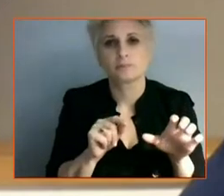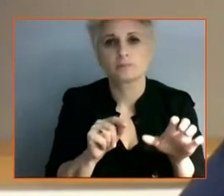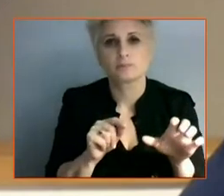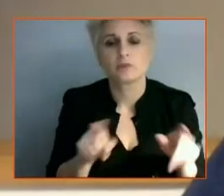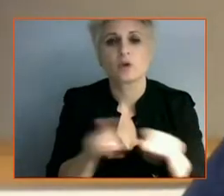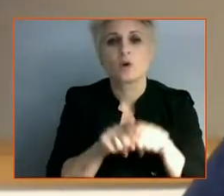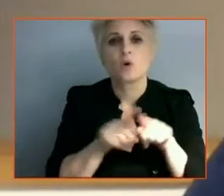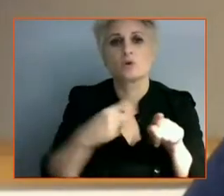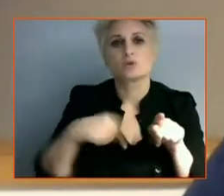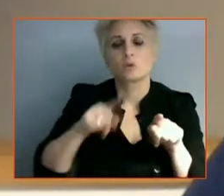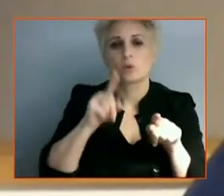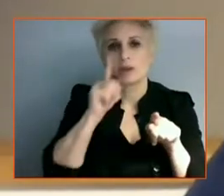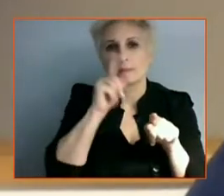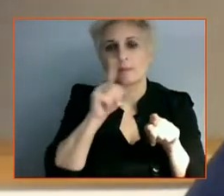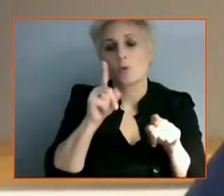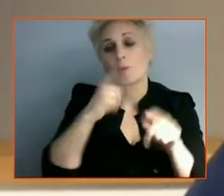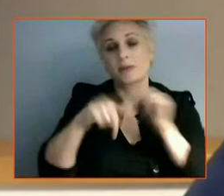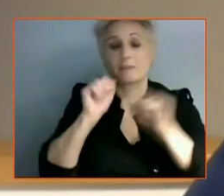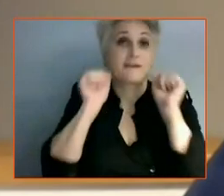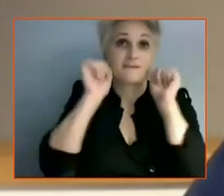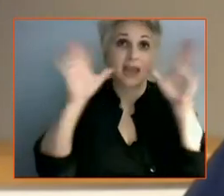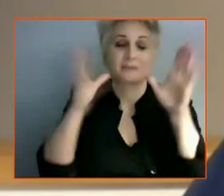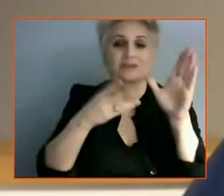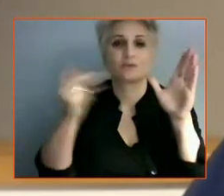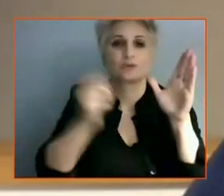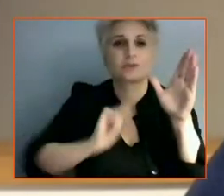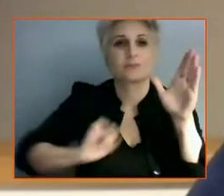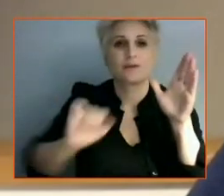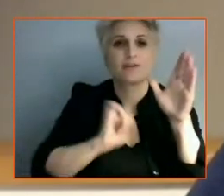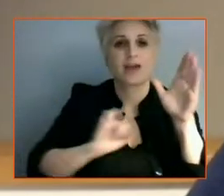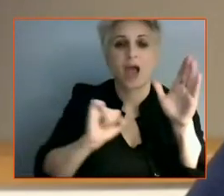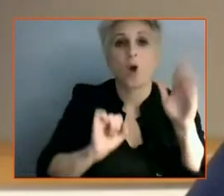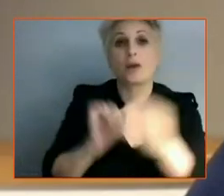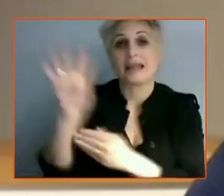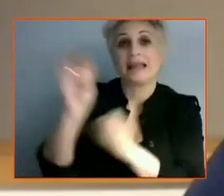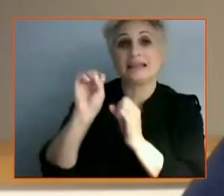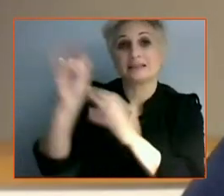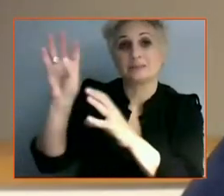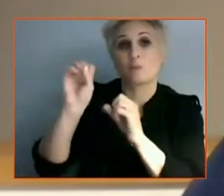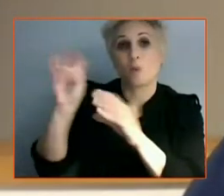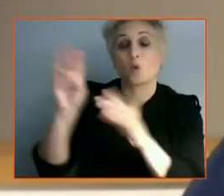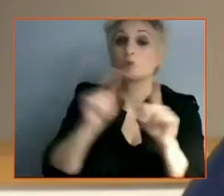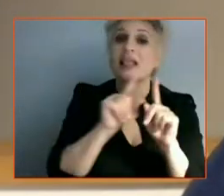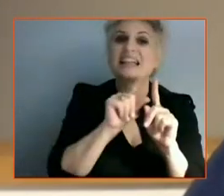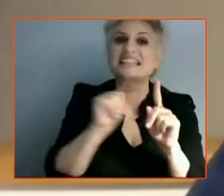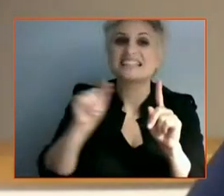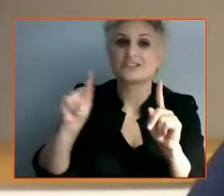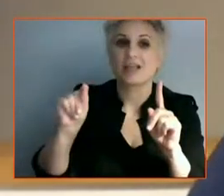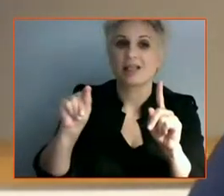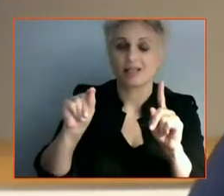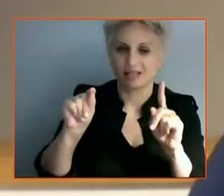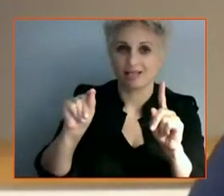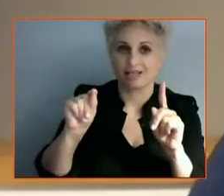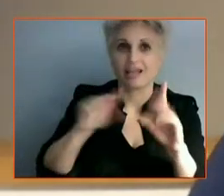becoming quite well known and famous for some of our exports around, you know, the digital arts, culture and heritage issues that we